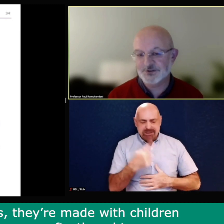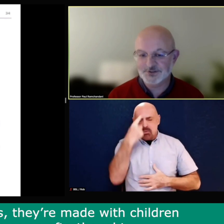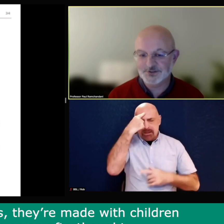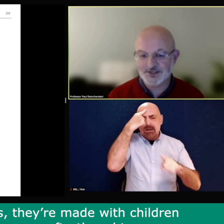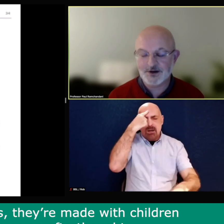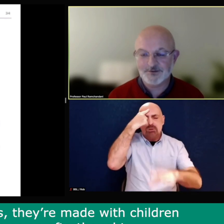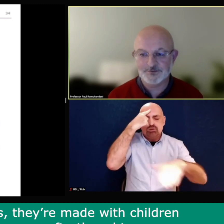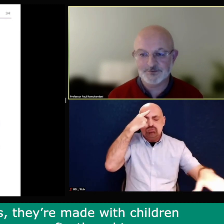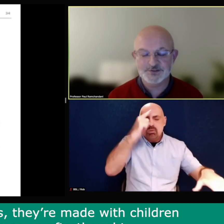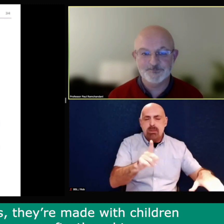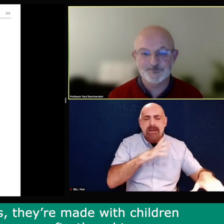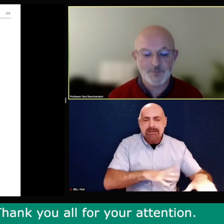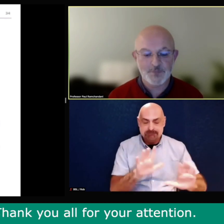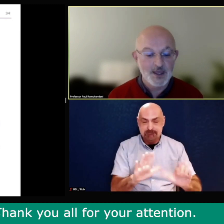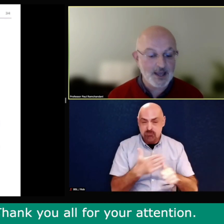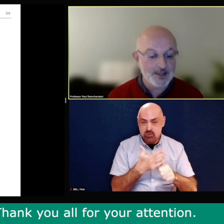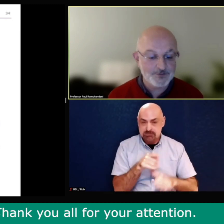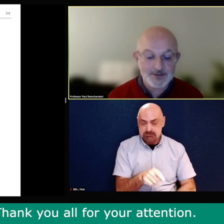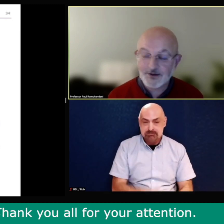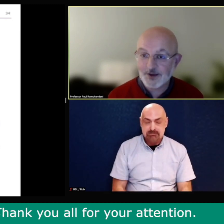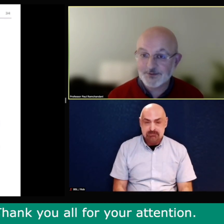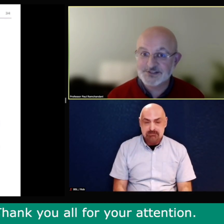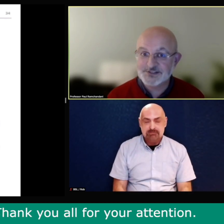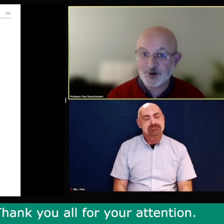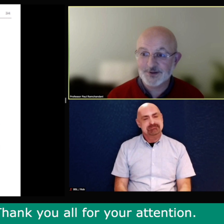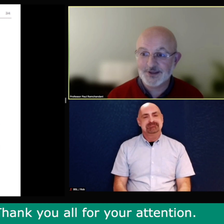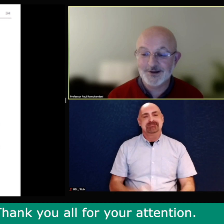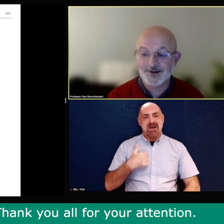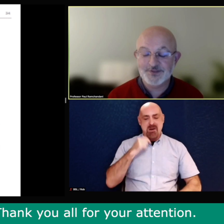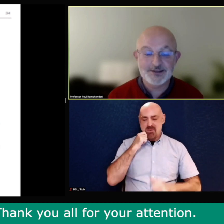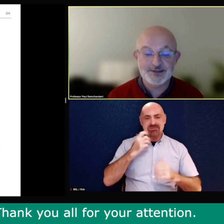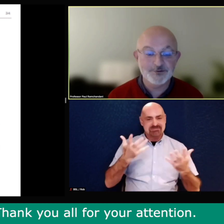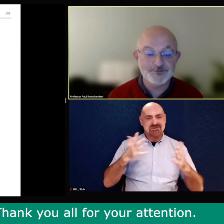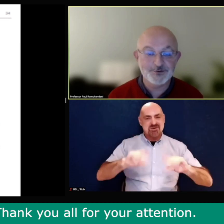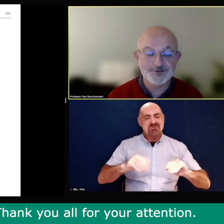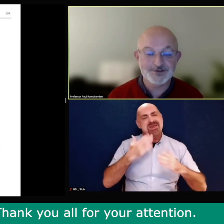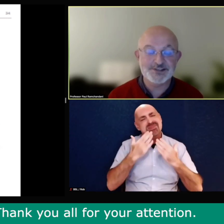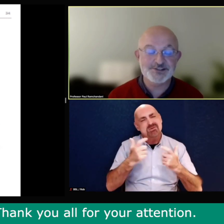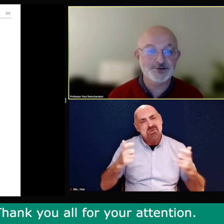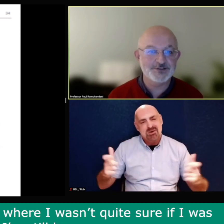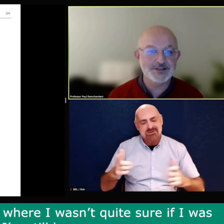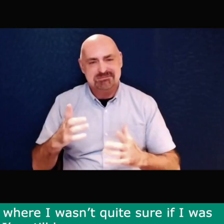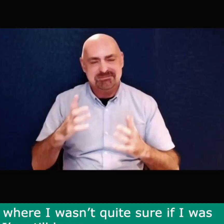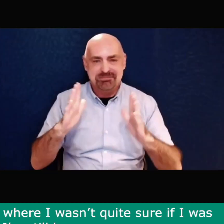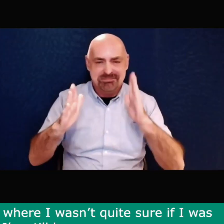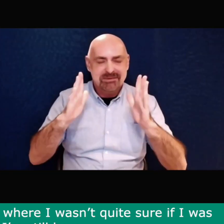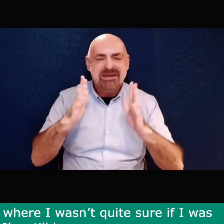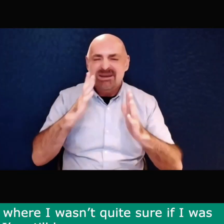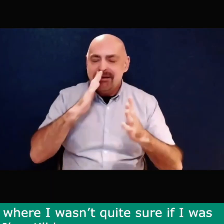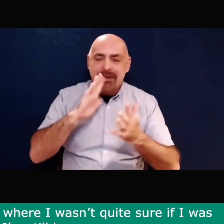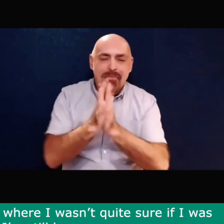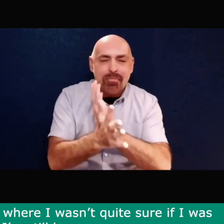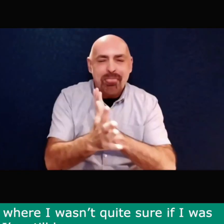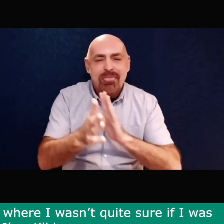and not with children as an afterthought. And on that note, I'm going to stop. Thank you all for your attention. I'm sorry for the little glitch in the